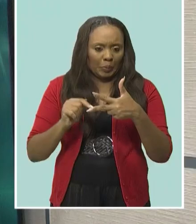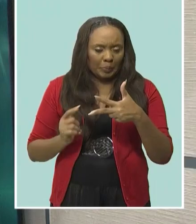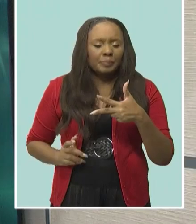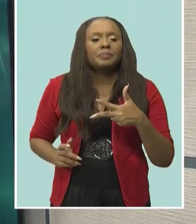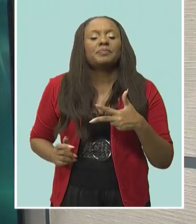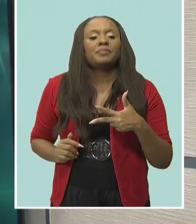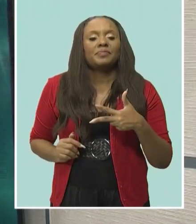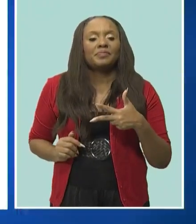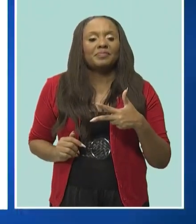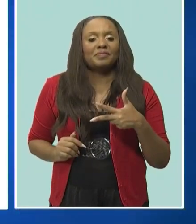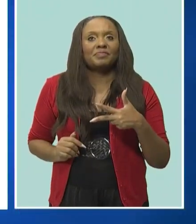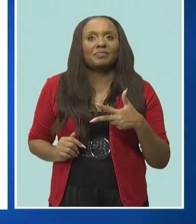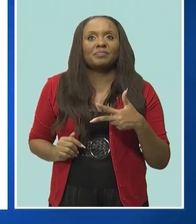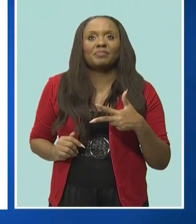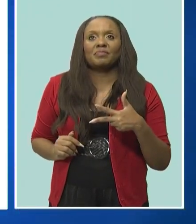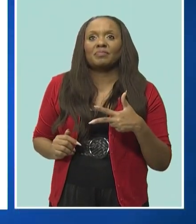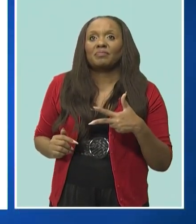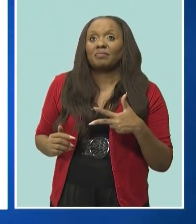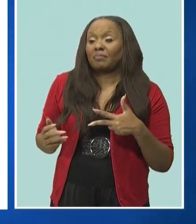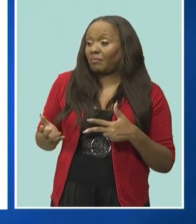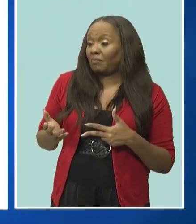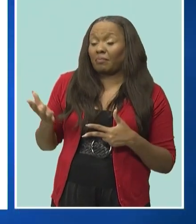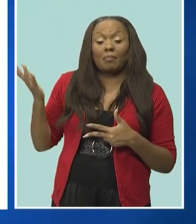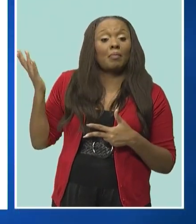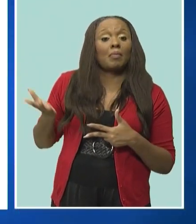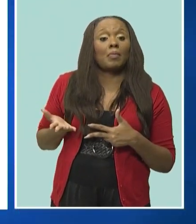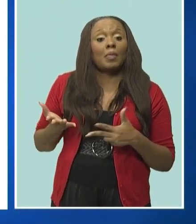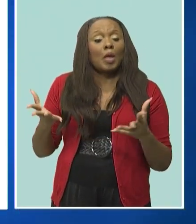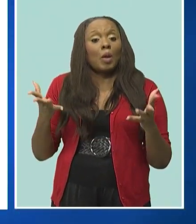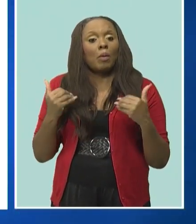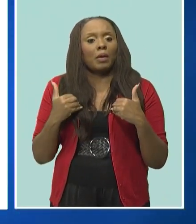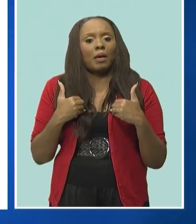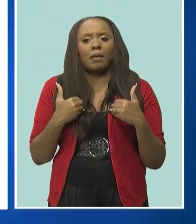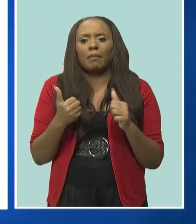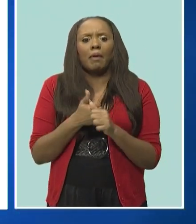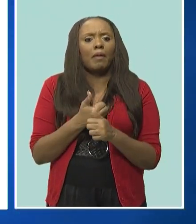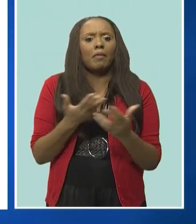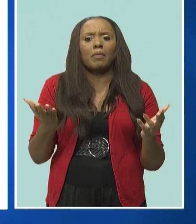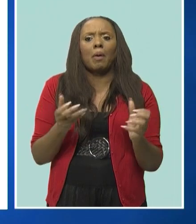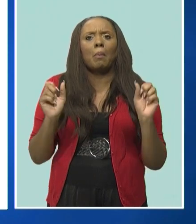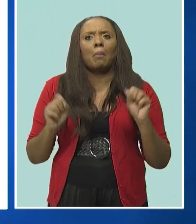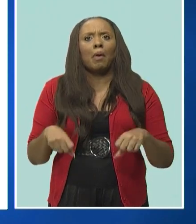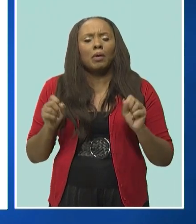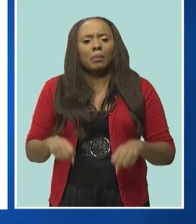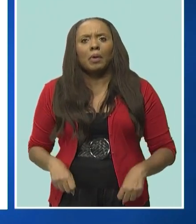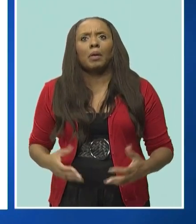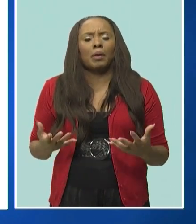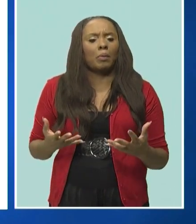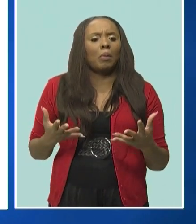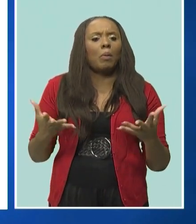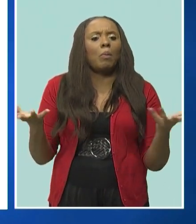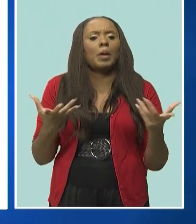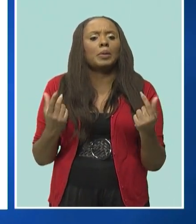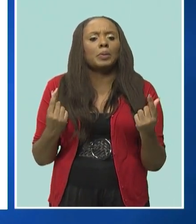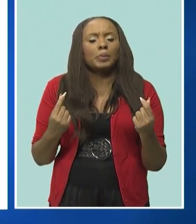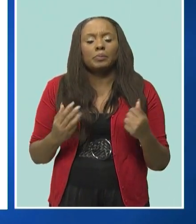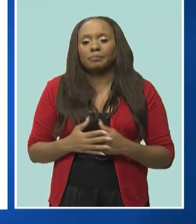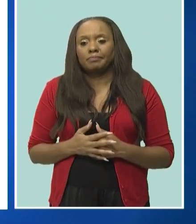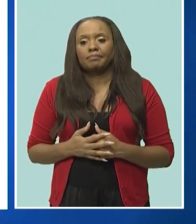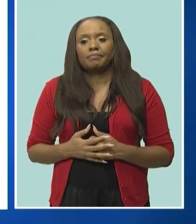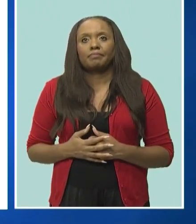approach. You want to have as much in the machinery as possible, which means increasing business in terms